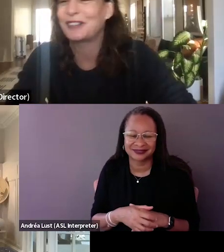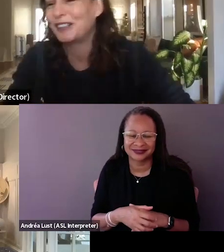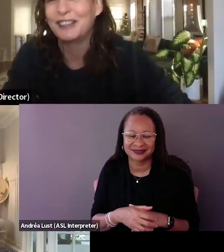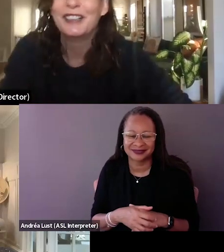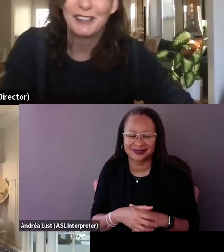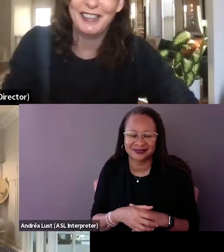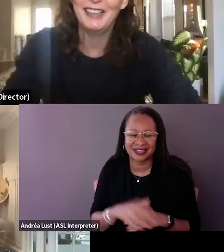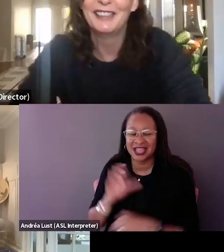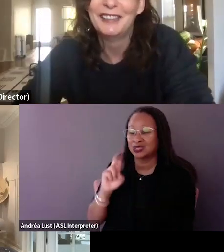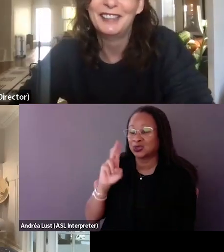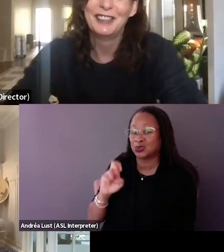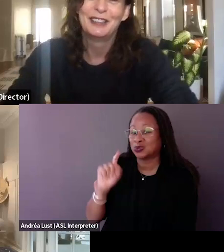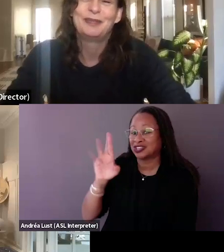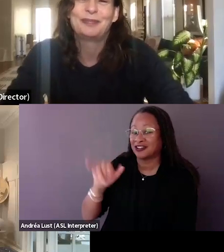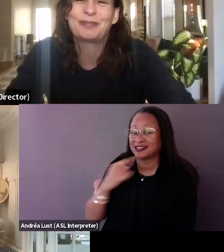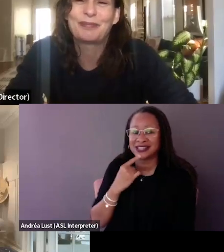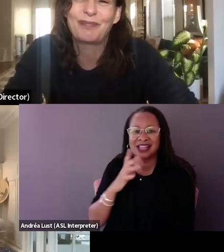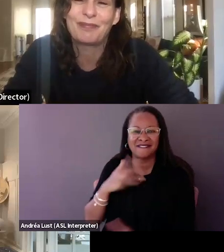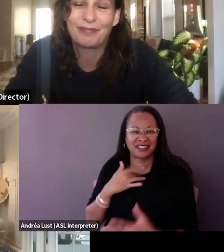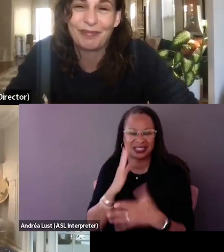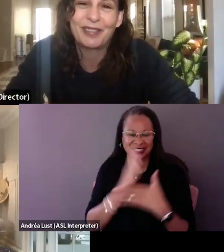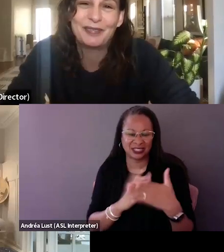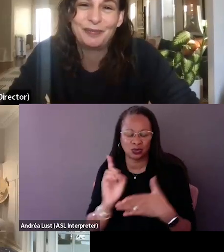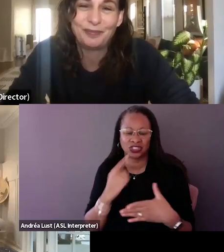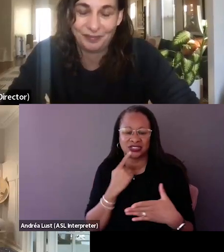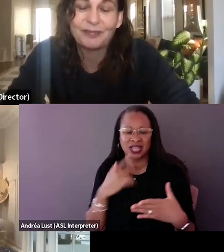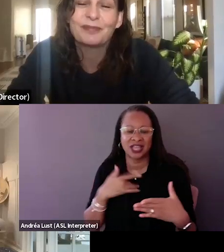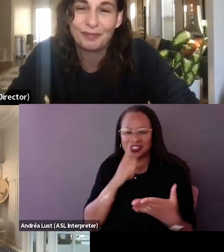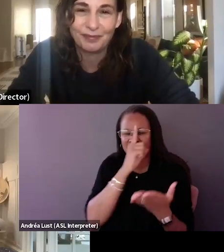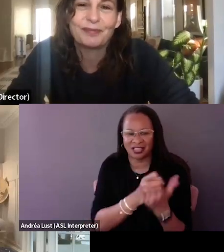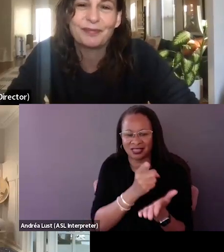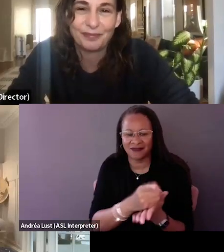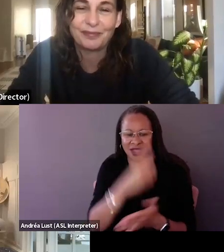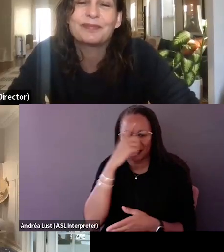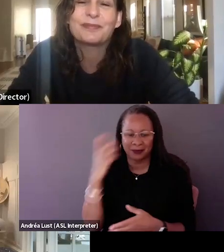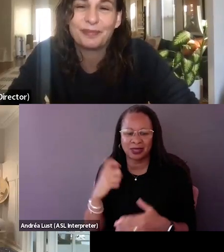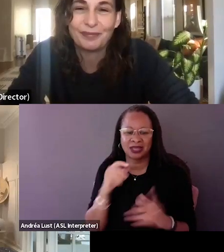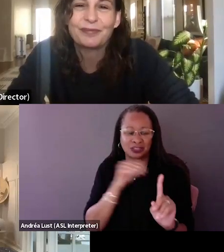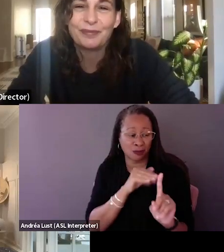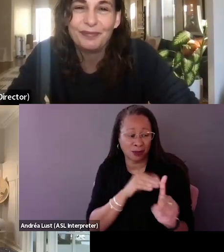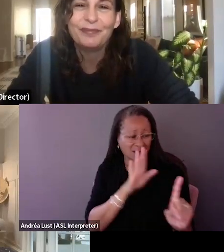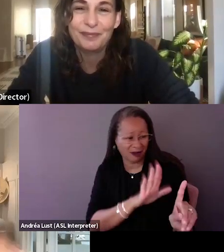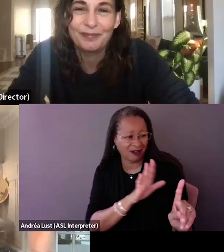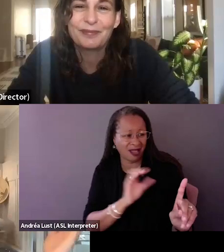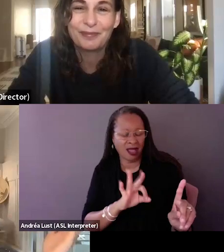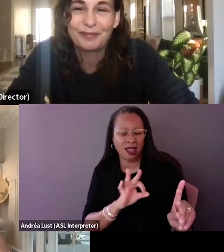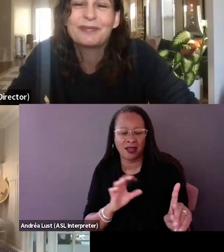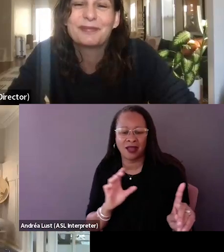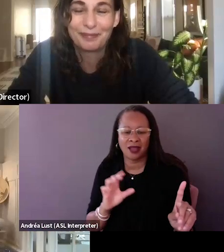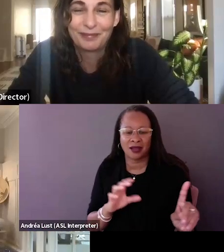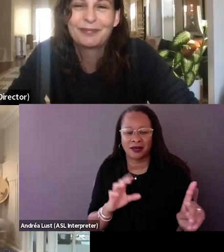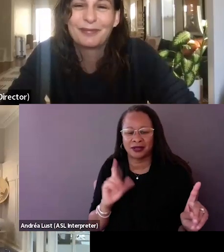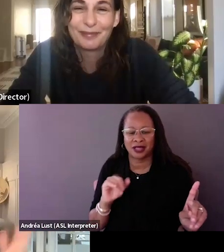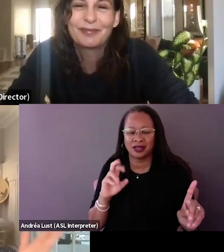I feel like that scene where she said she fell in love with him because she reminded her of a dear leader in